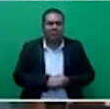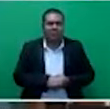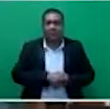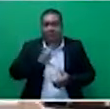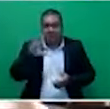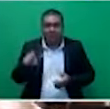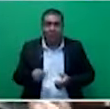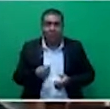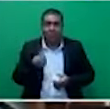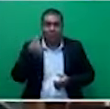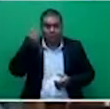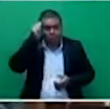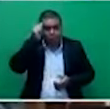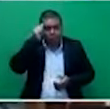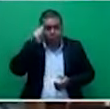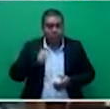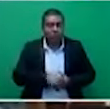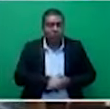knows,